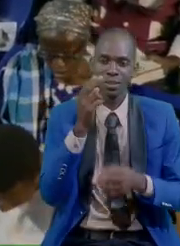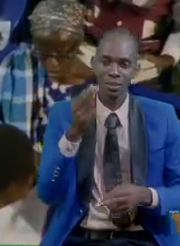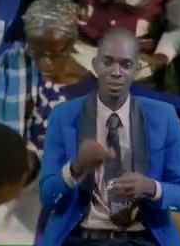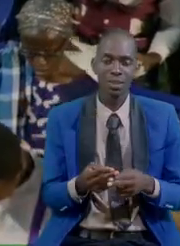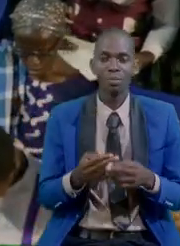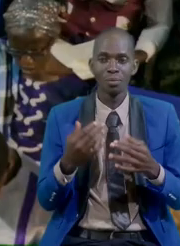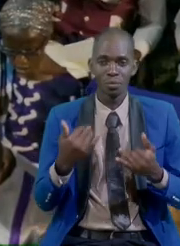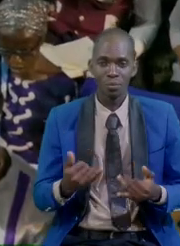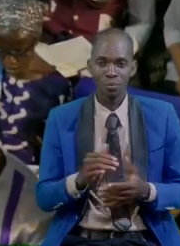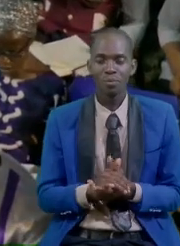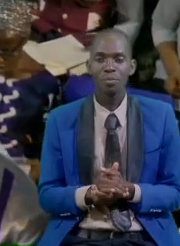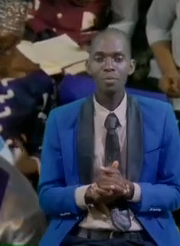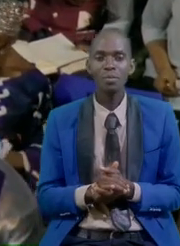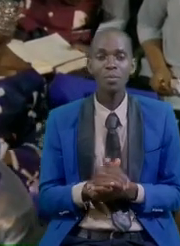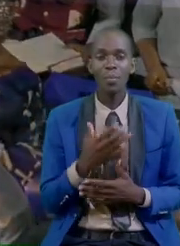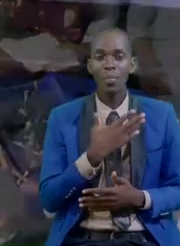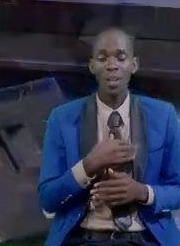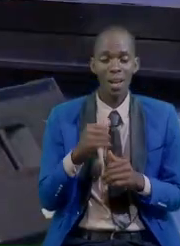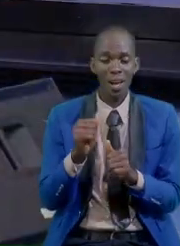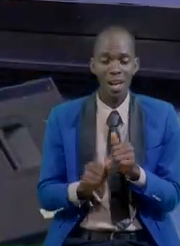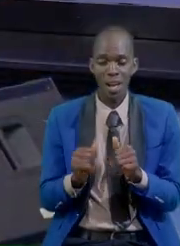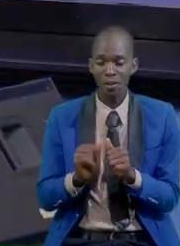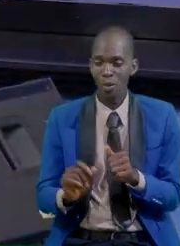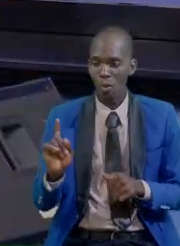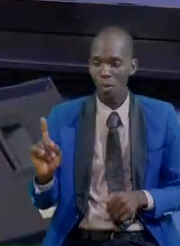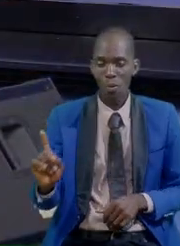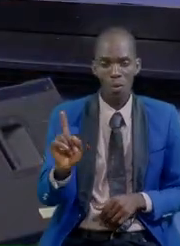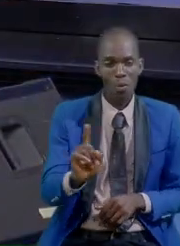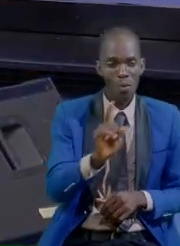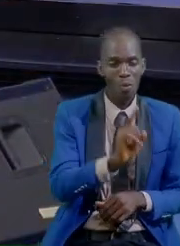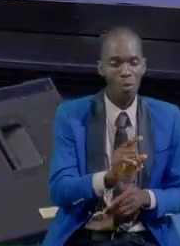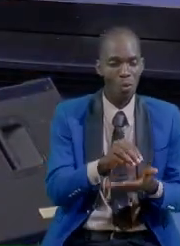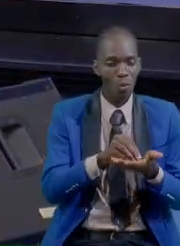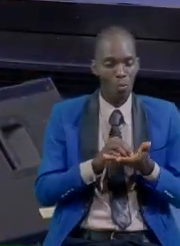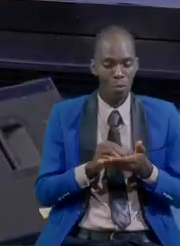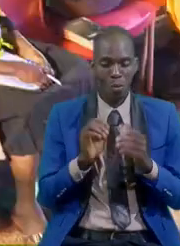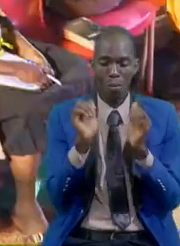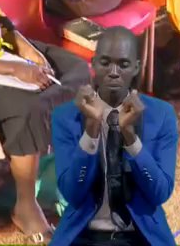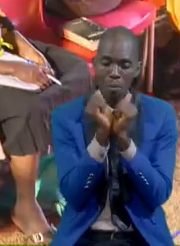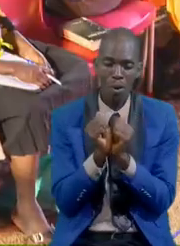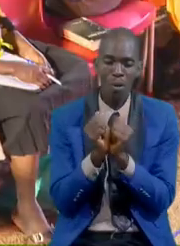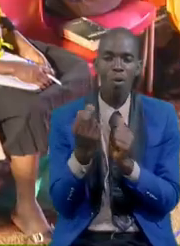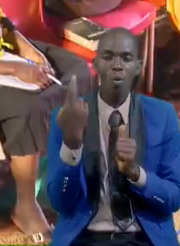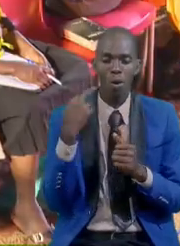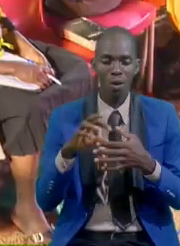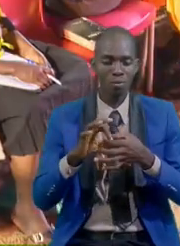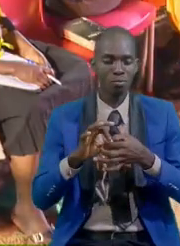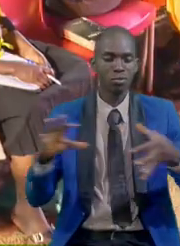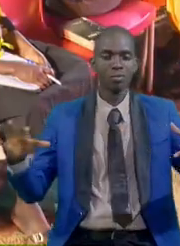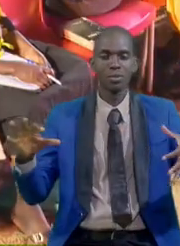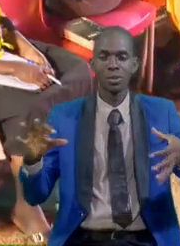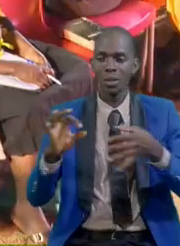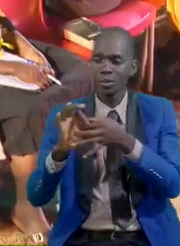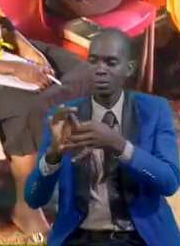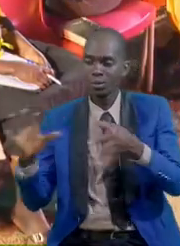going. And everyone's bands were loosed. Loosed.